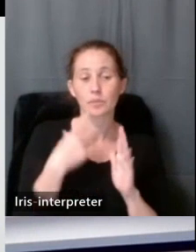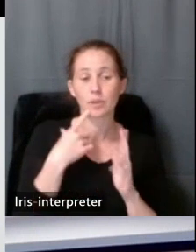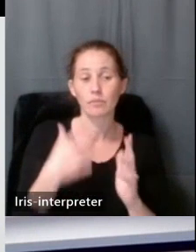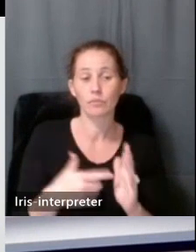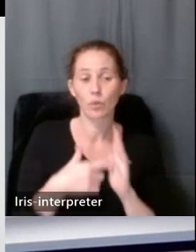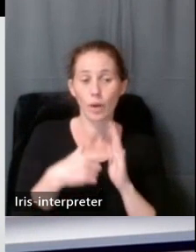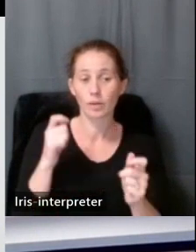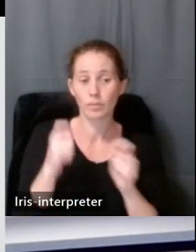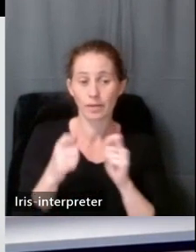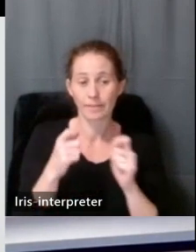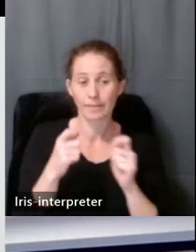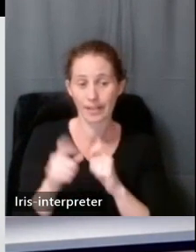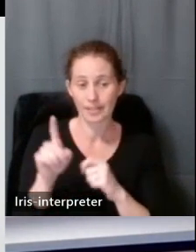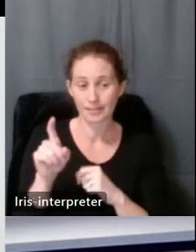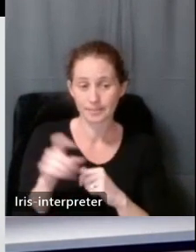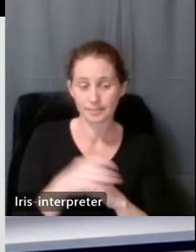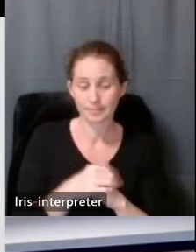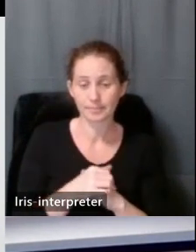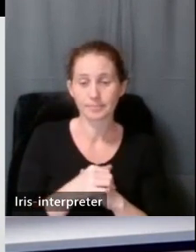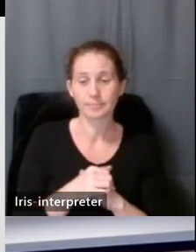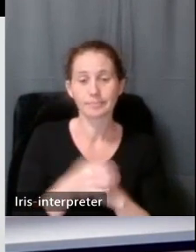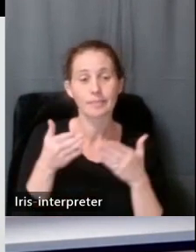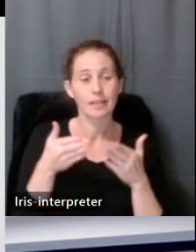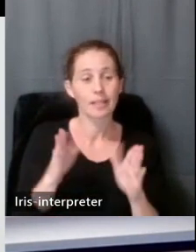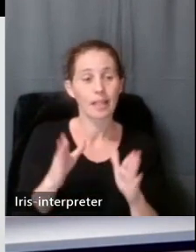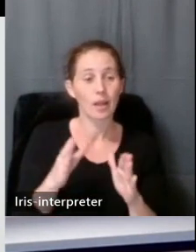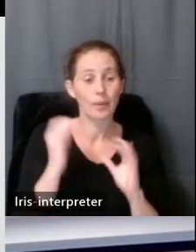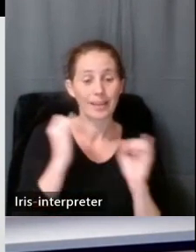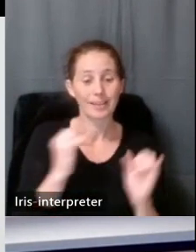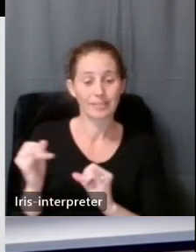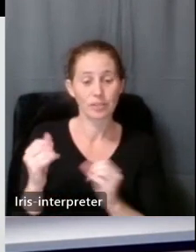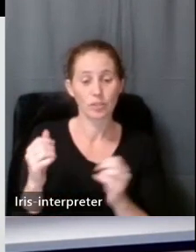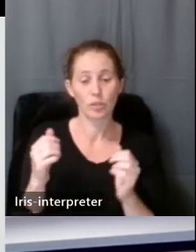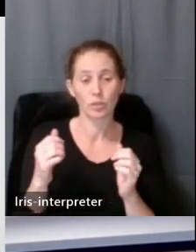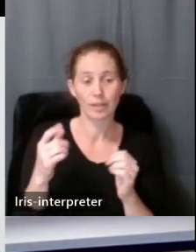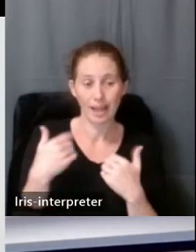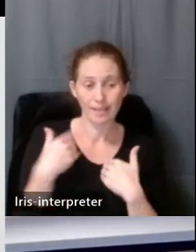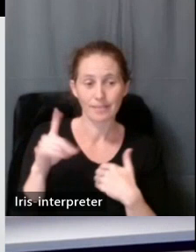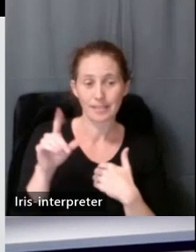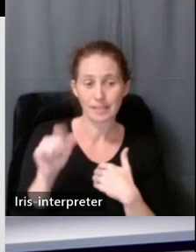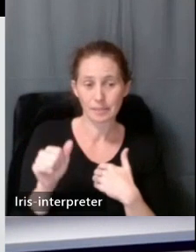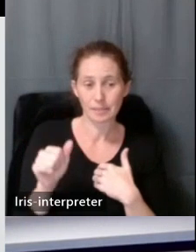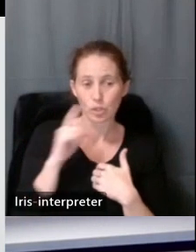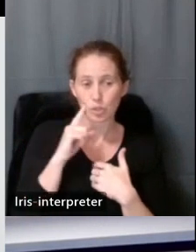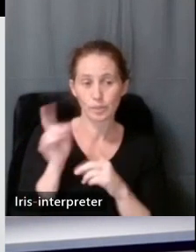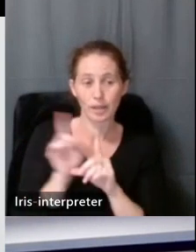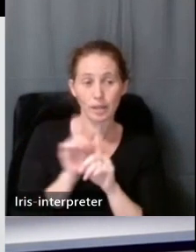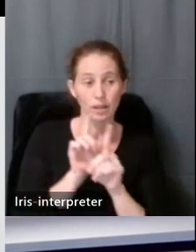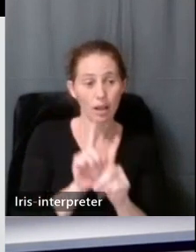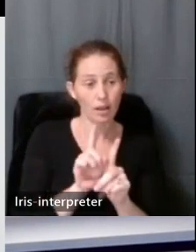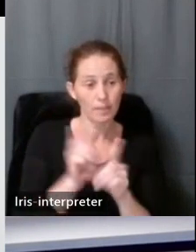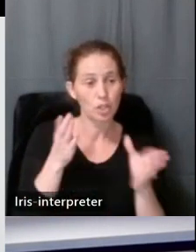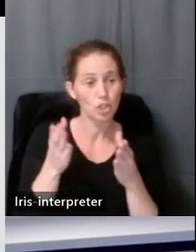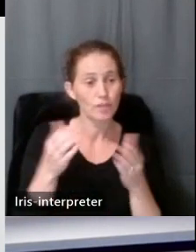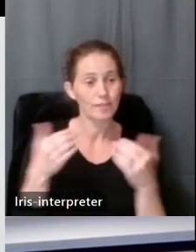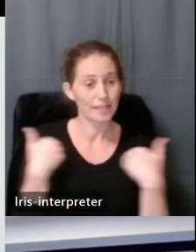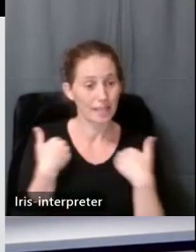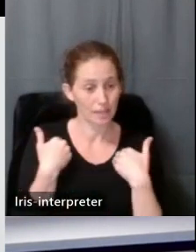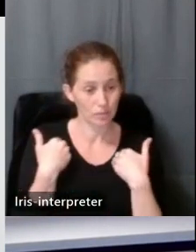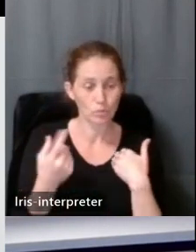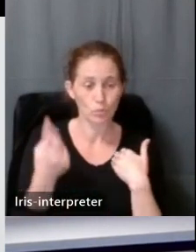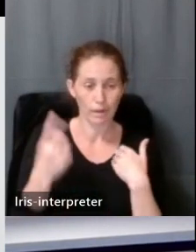required modifications? Allowing individuals with disabilities to be accompanied by their service animals, that's